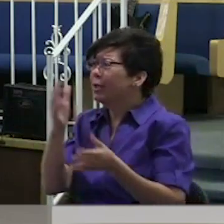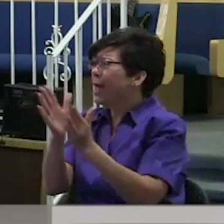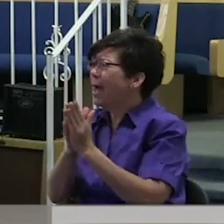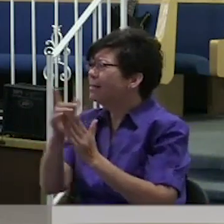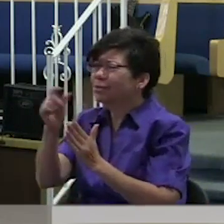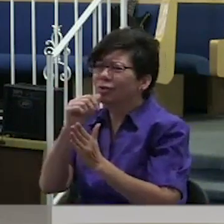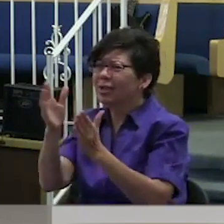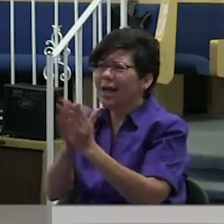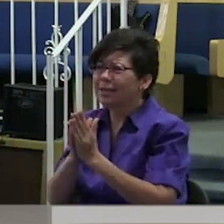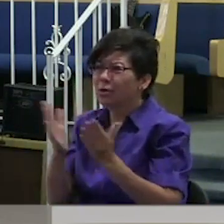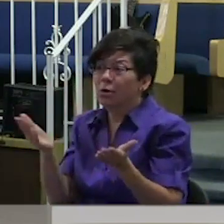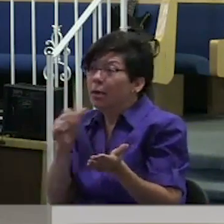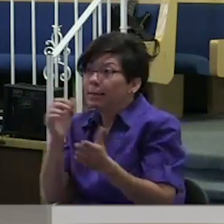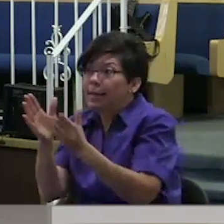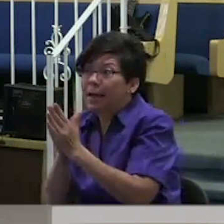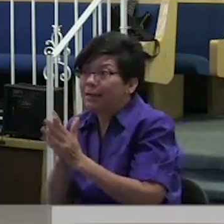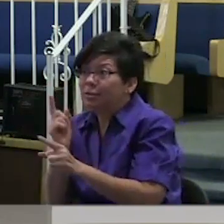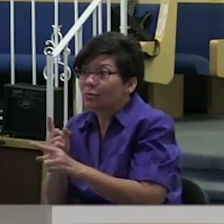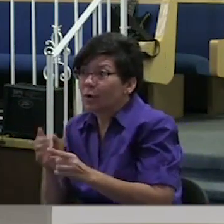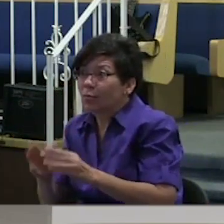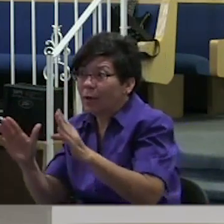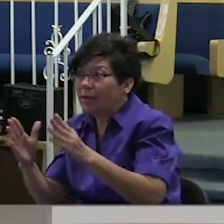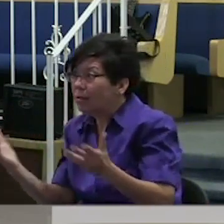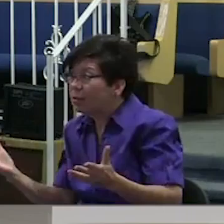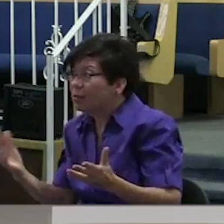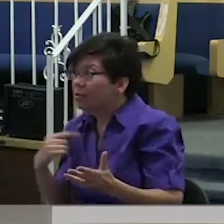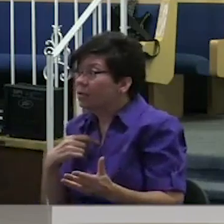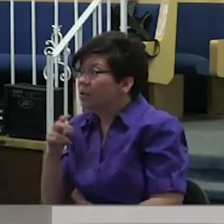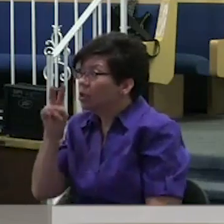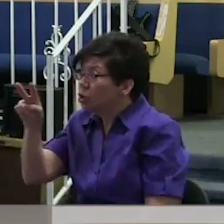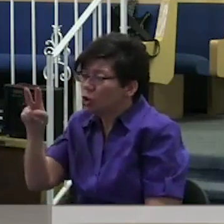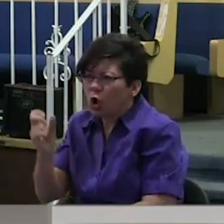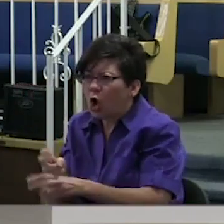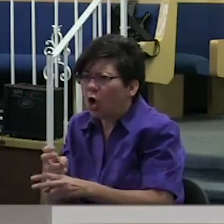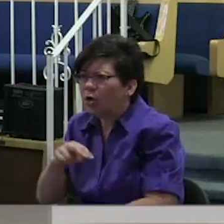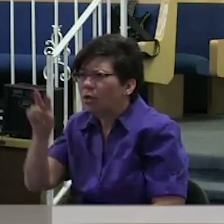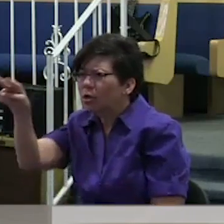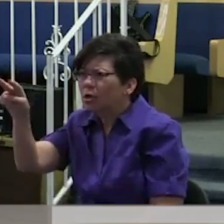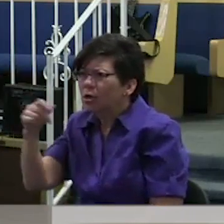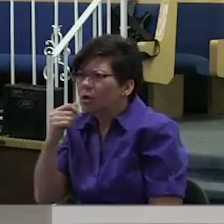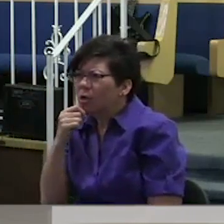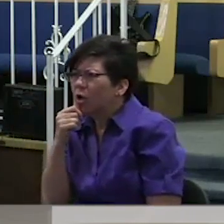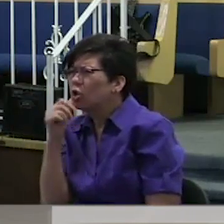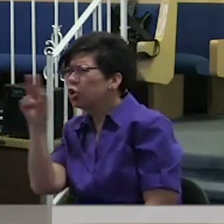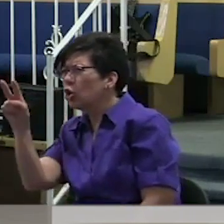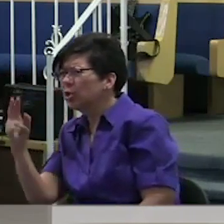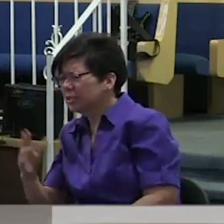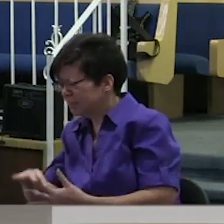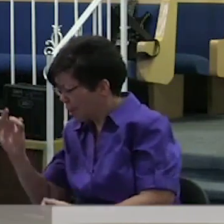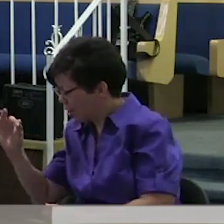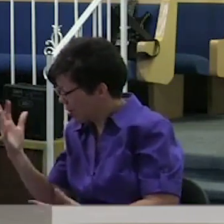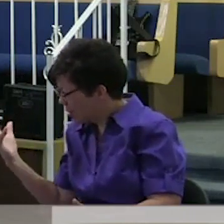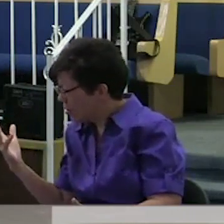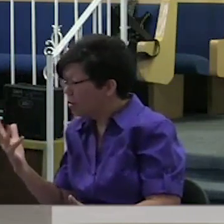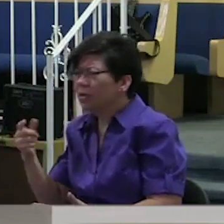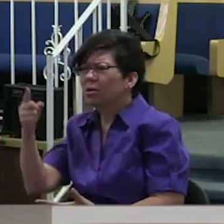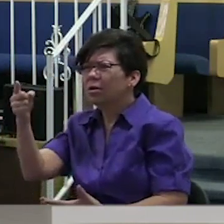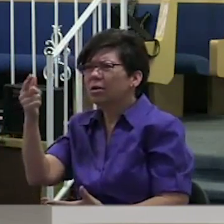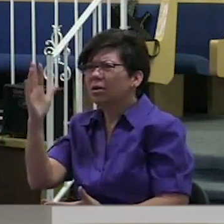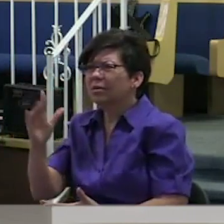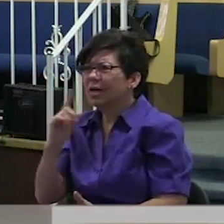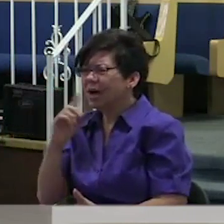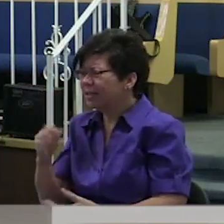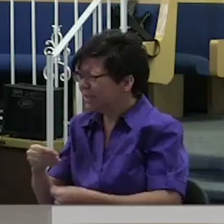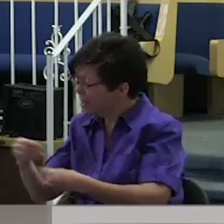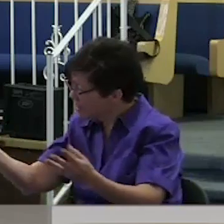ask him in the right way." He's looking for a contrite heart. He's looking for a broken spirit. You got to go to God